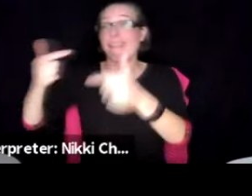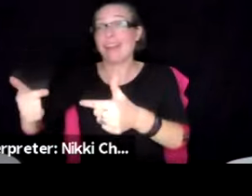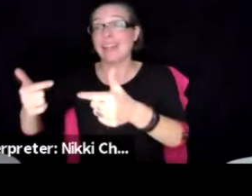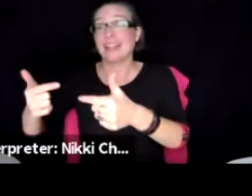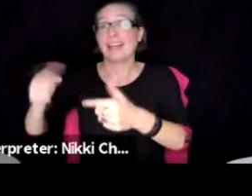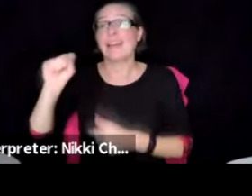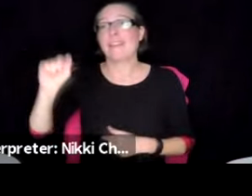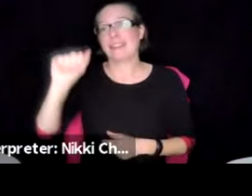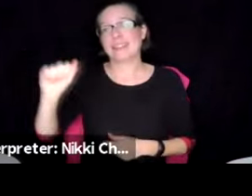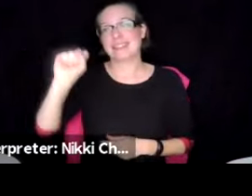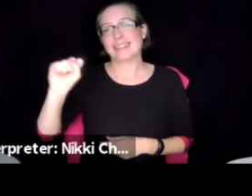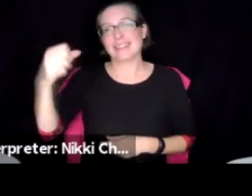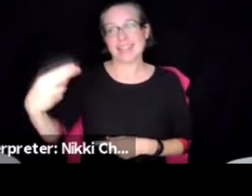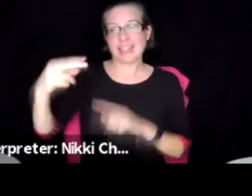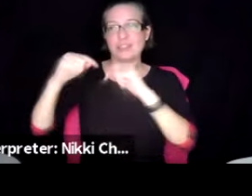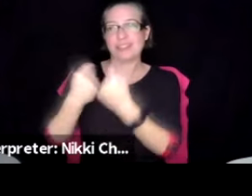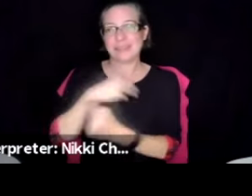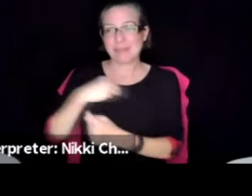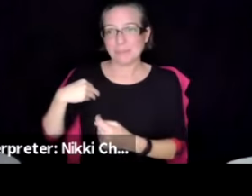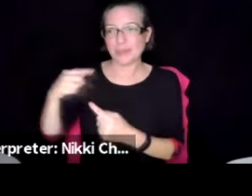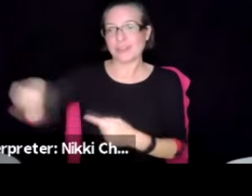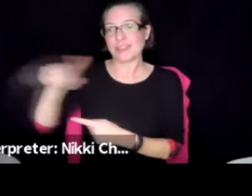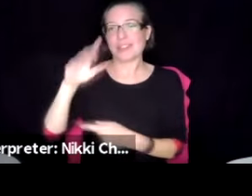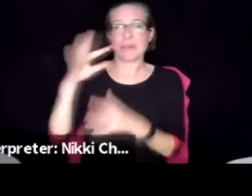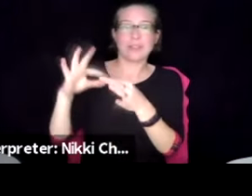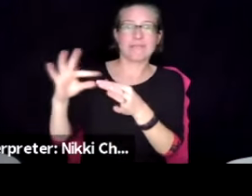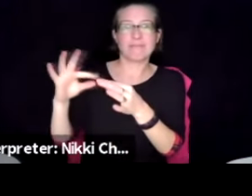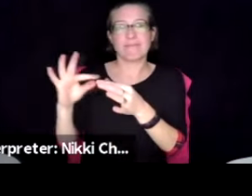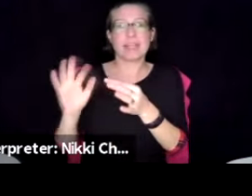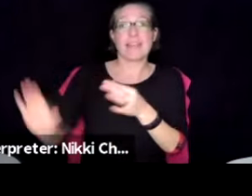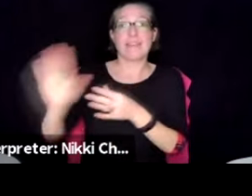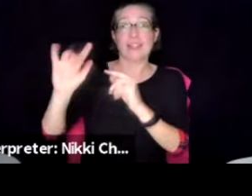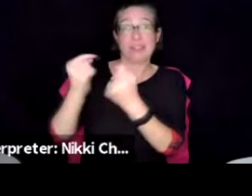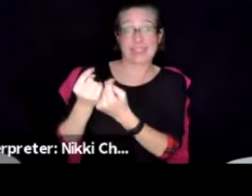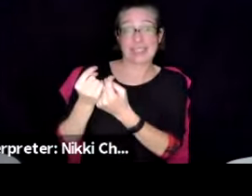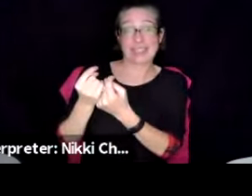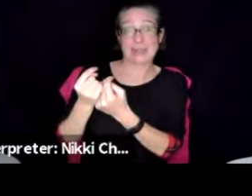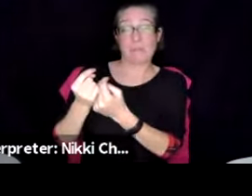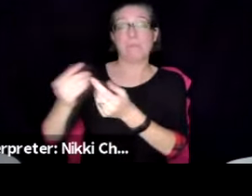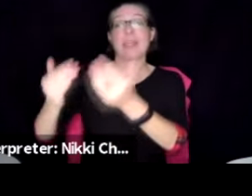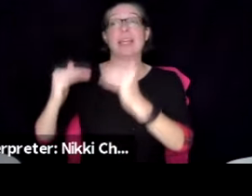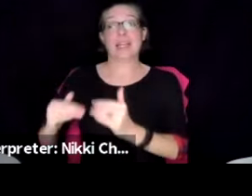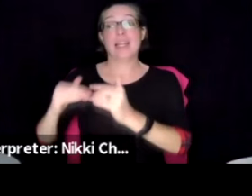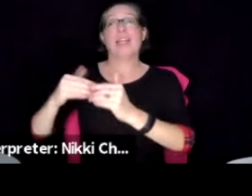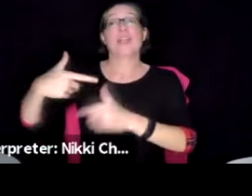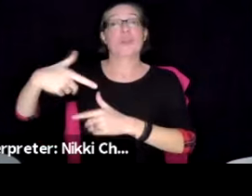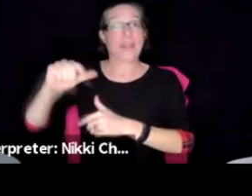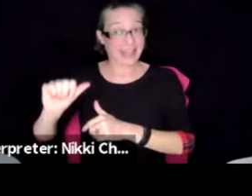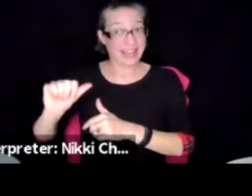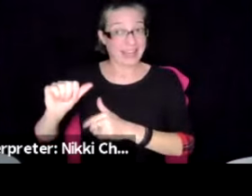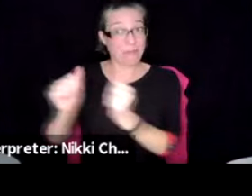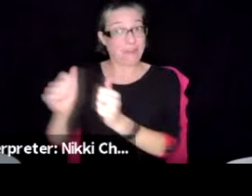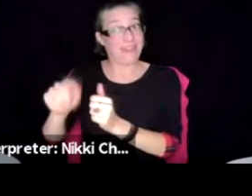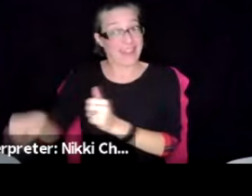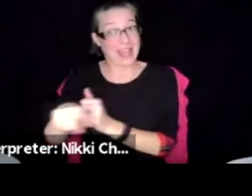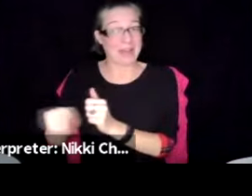their team and their project, and we'll do a little Q&A session with them before we move into taking your questions and